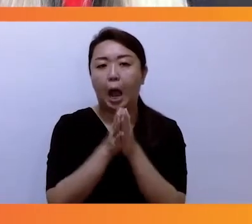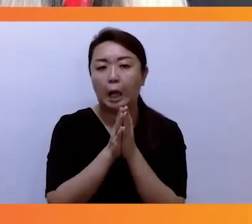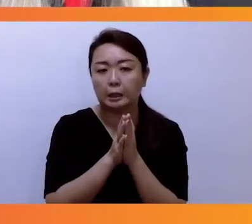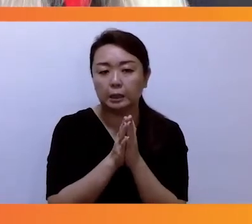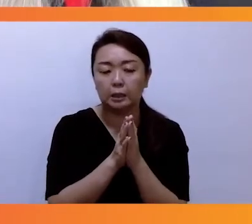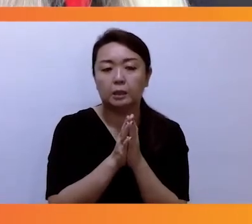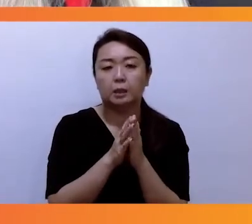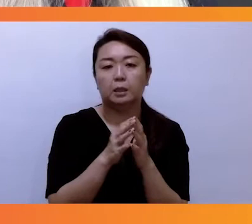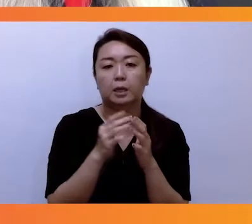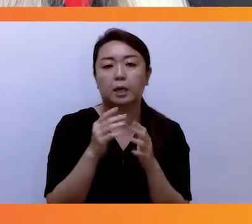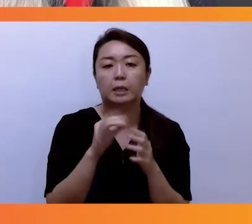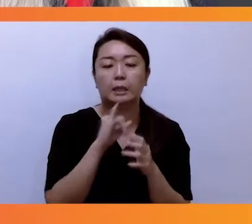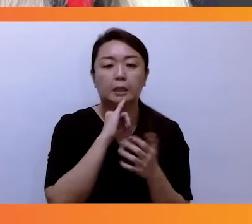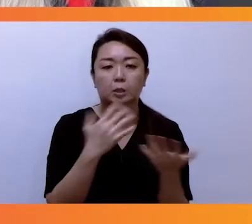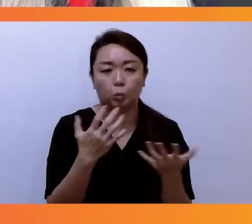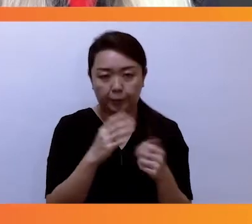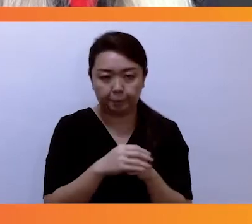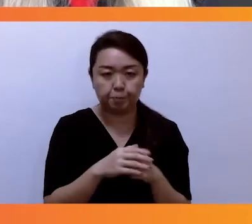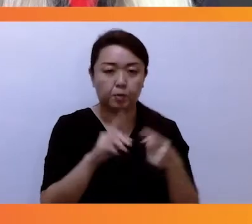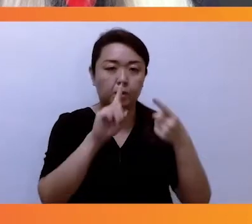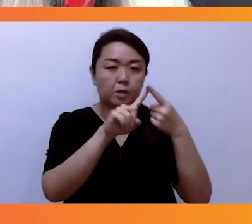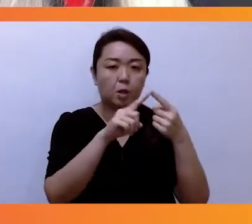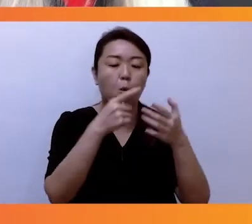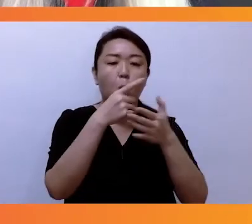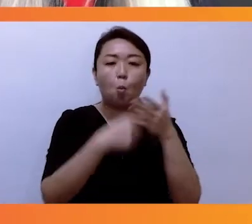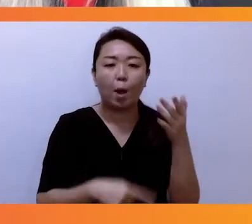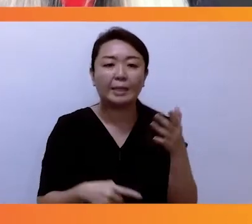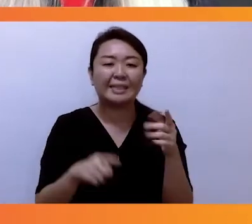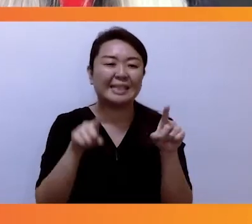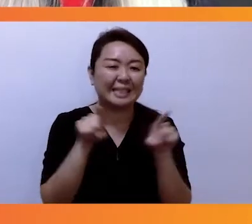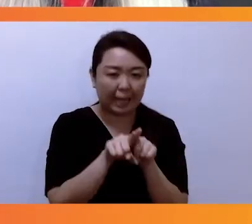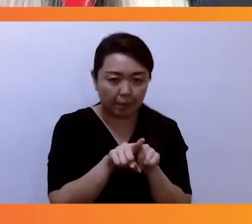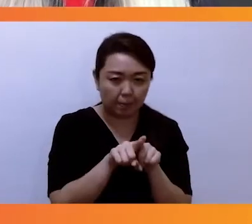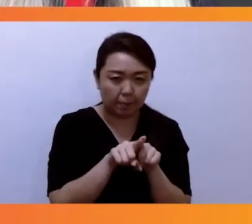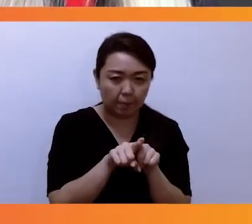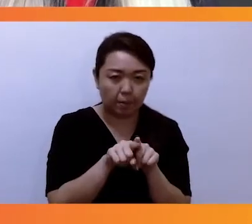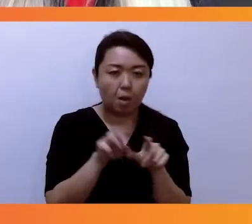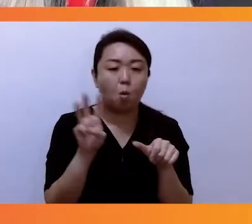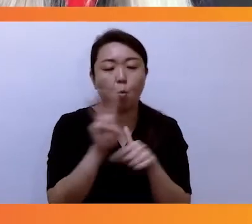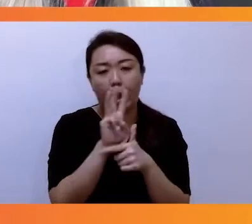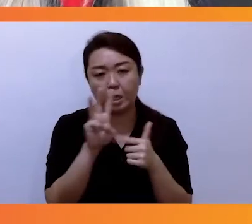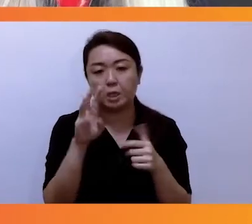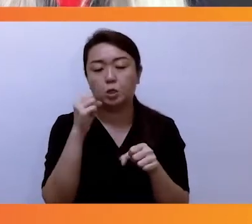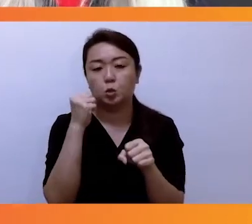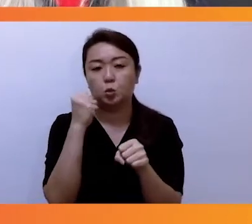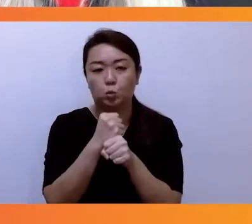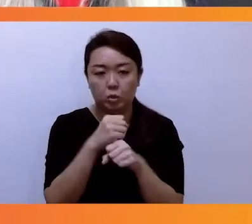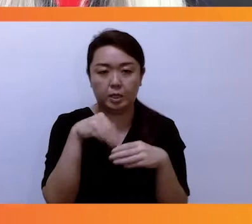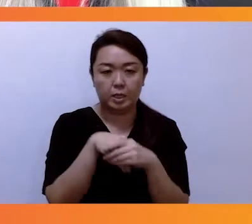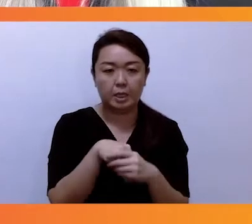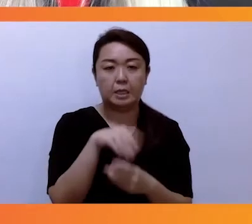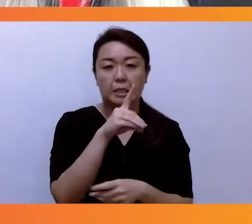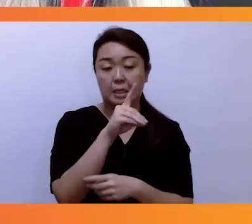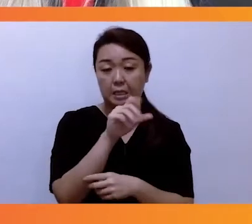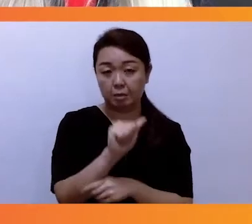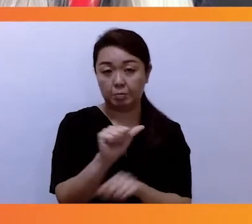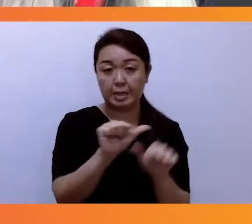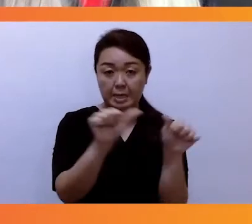ask when doing this process is, what is the same whether you're working in